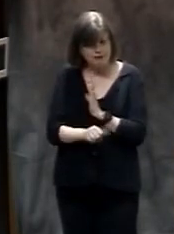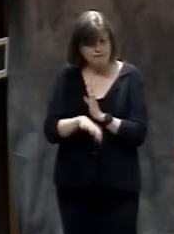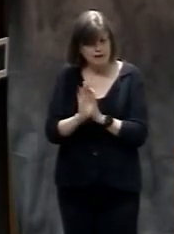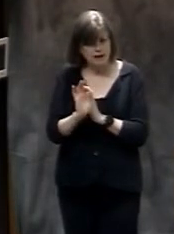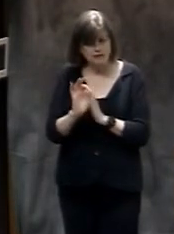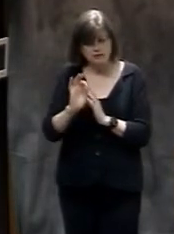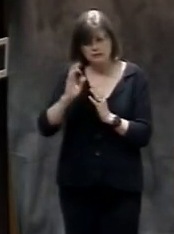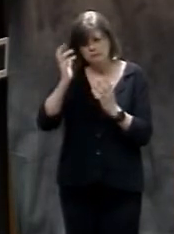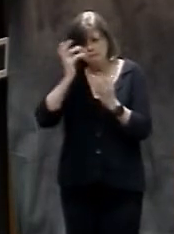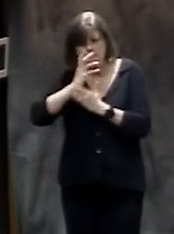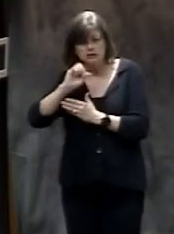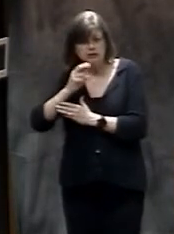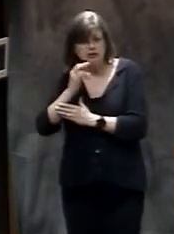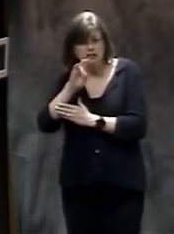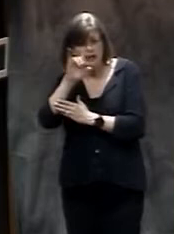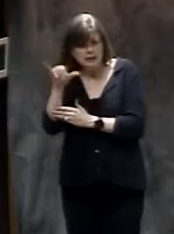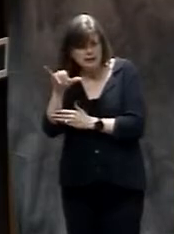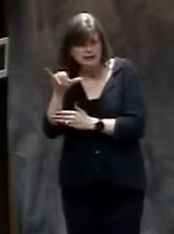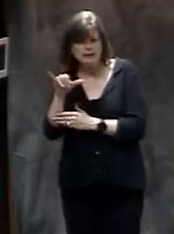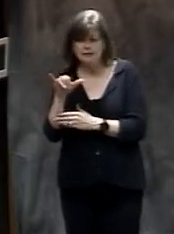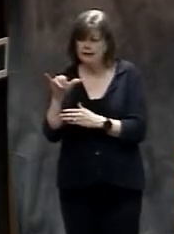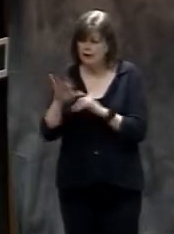inhospitable environments.